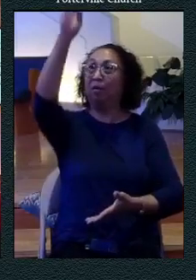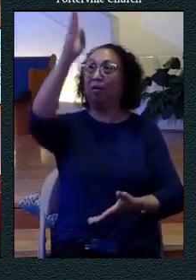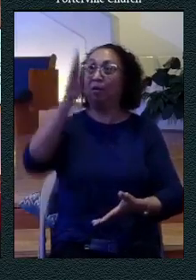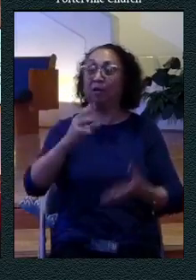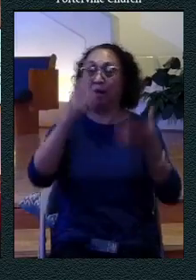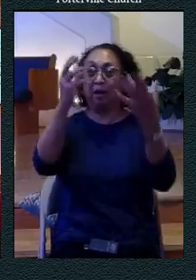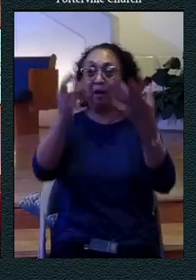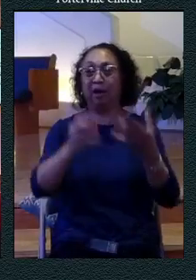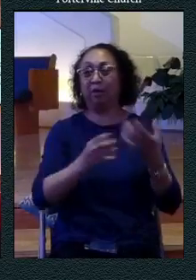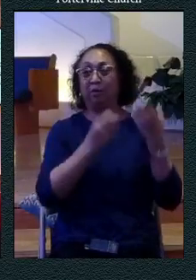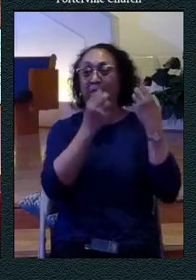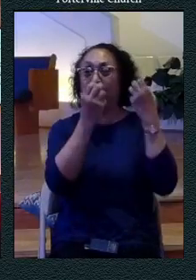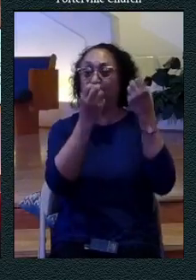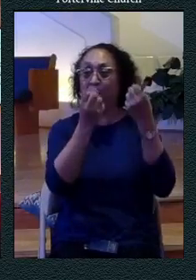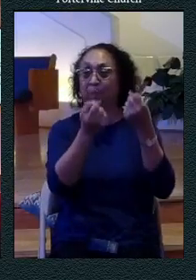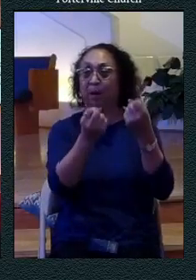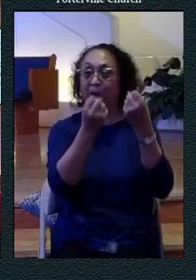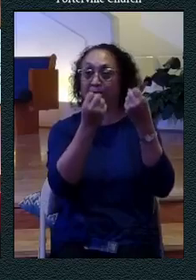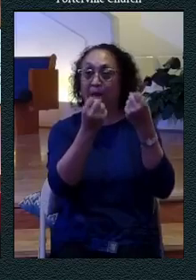Lord God